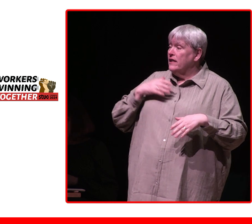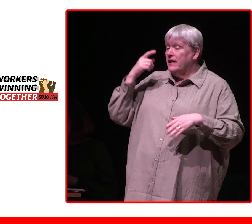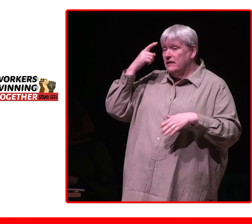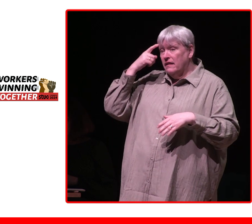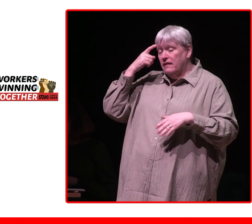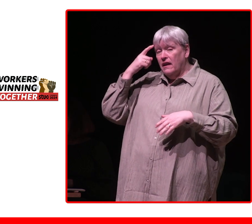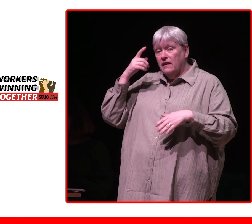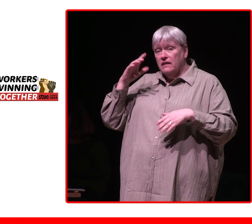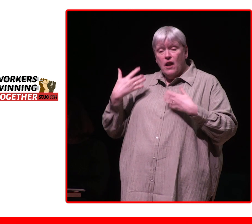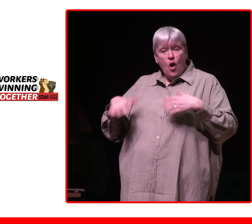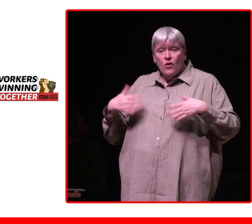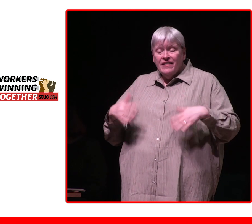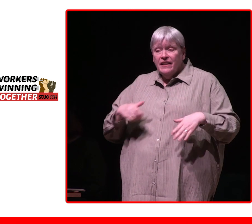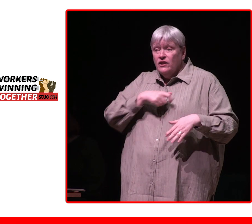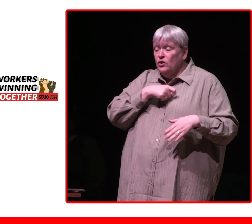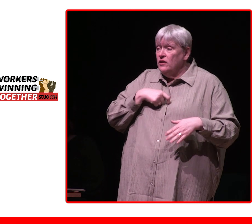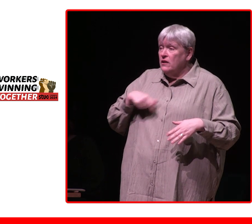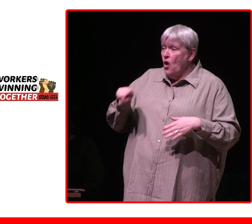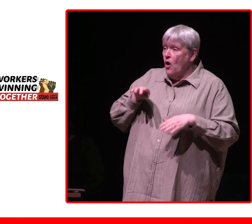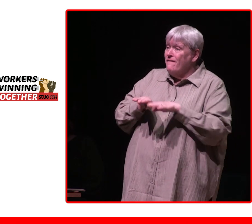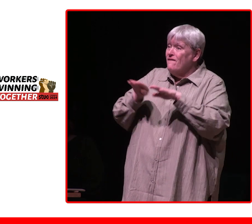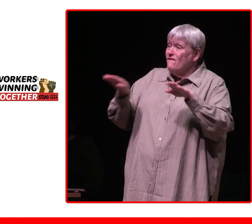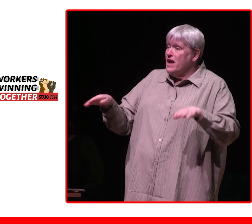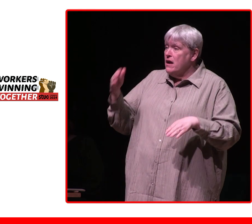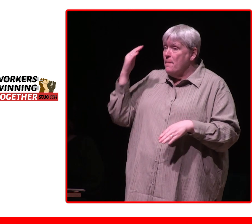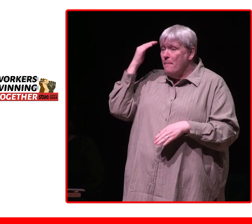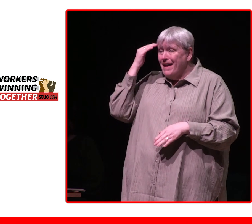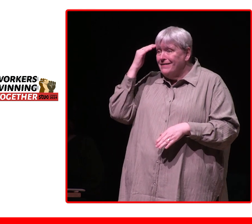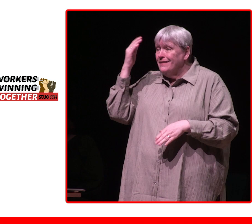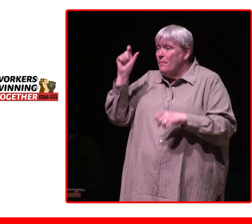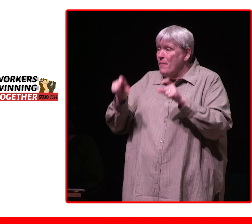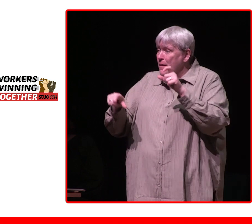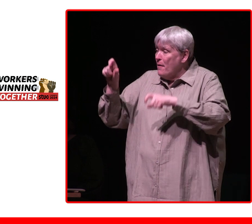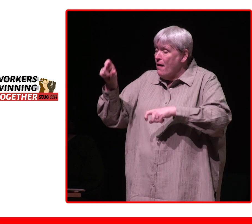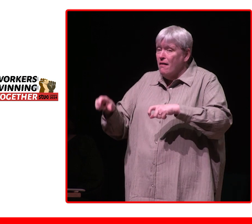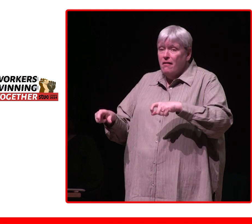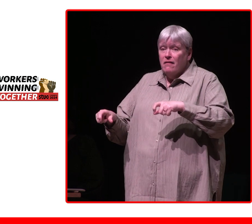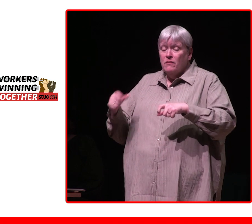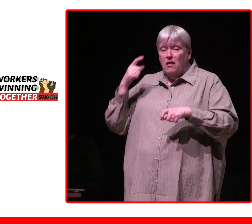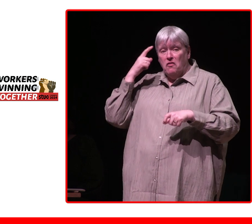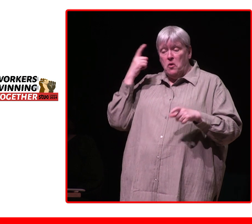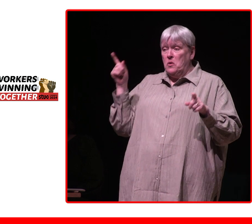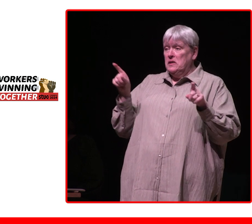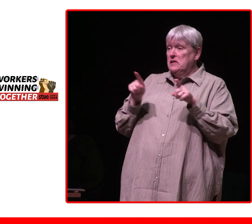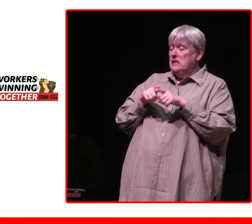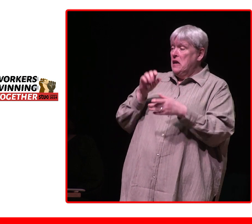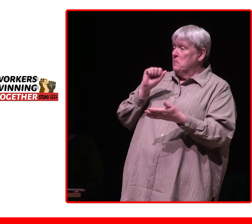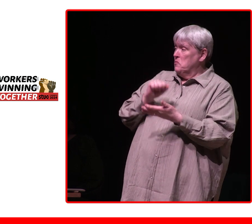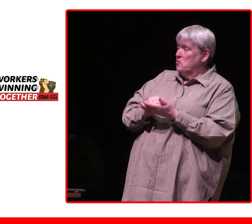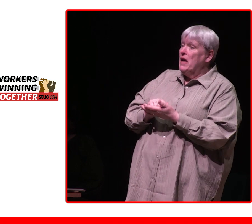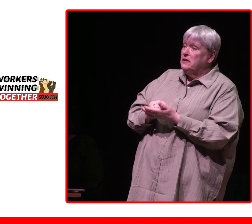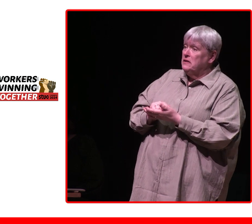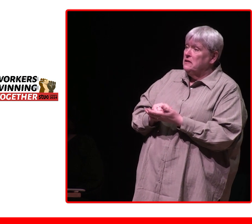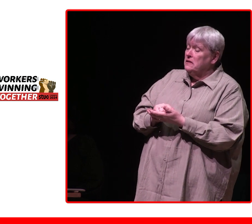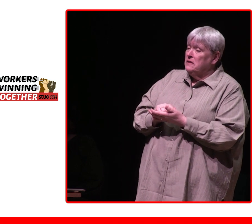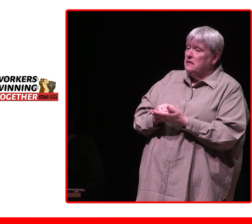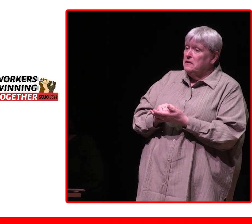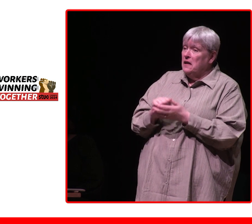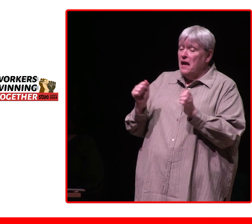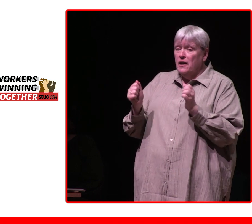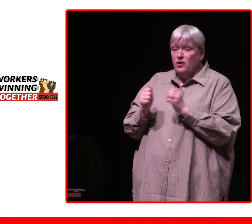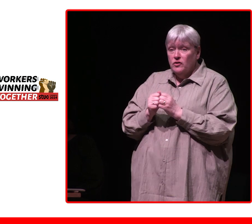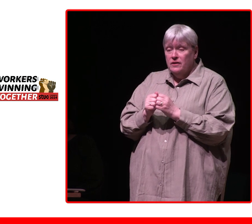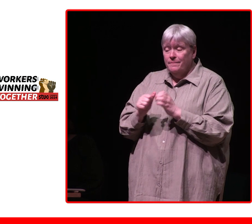not just trade unionists, but all fair-minded people would have thought what we did was right. It's a